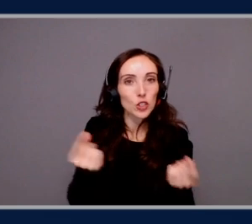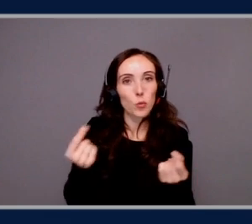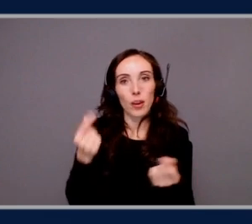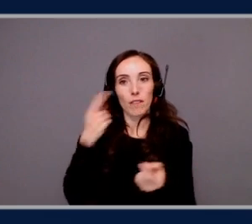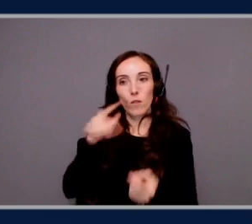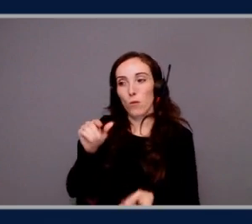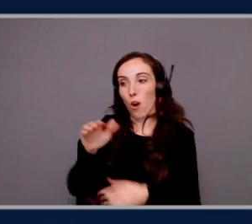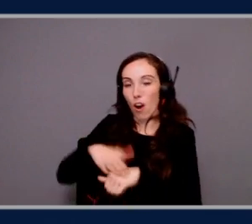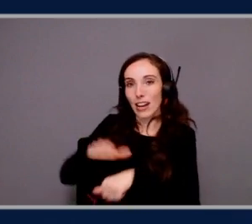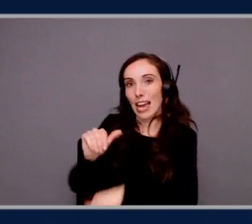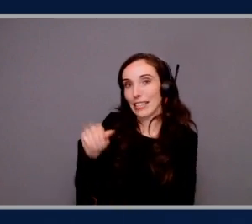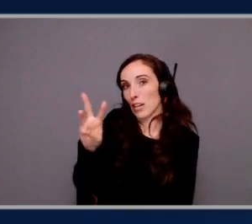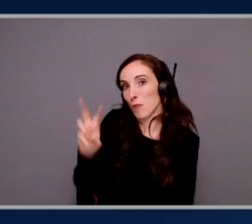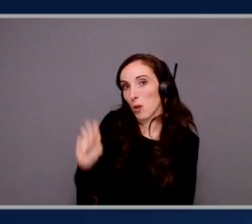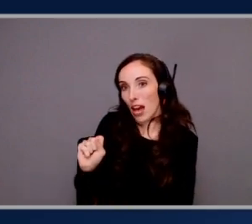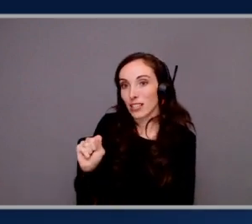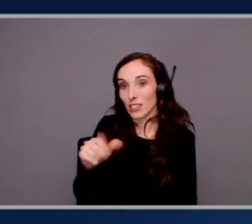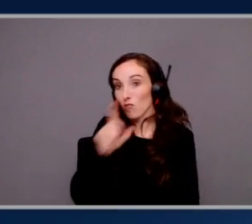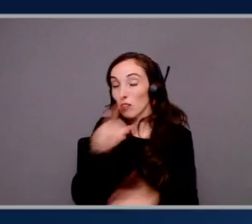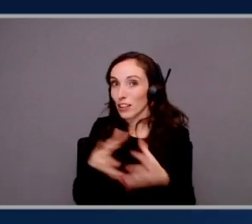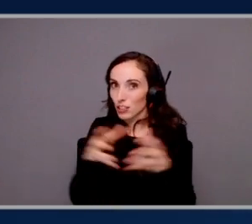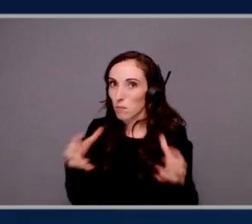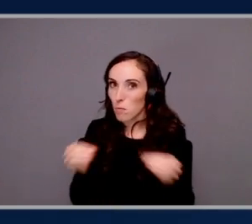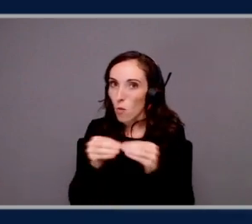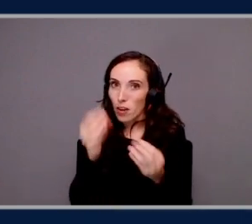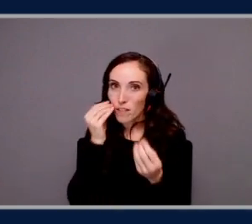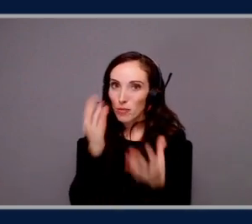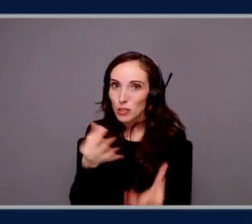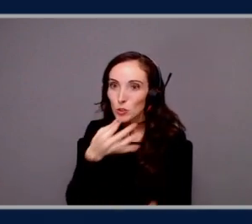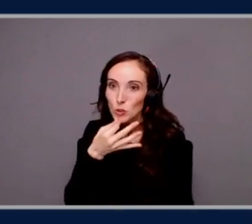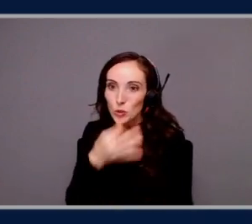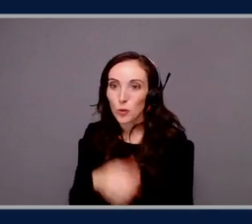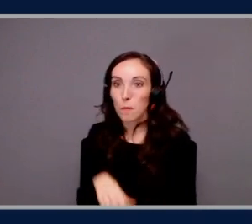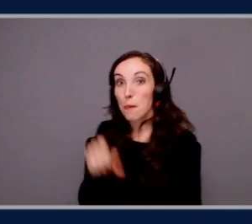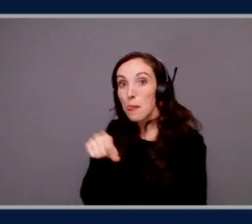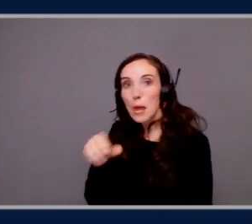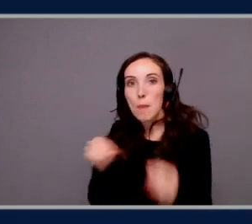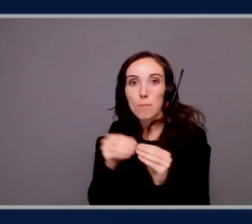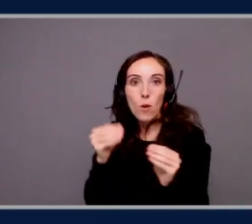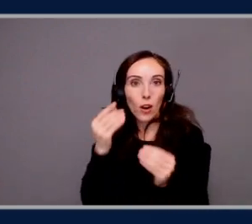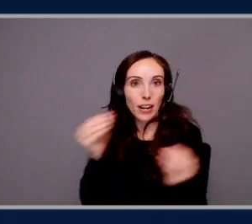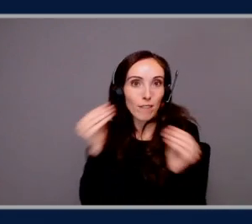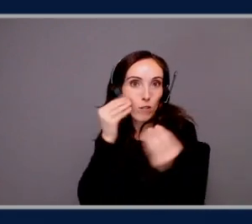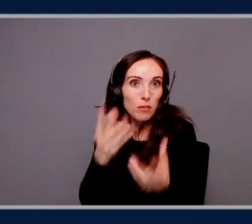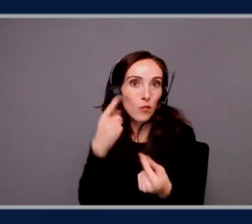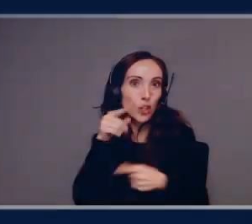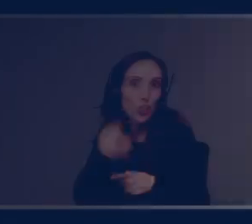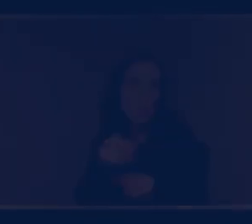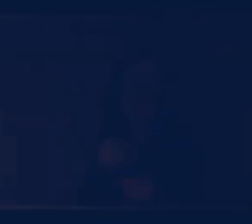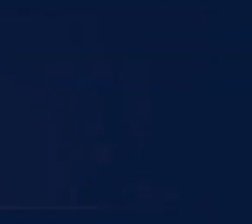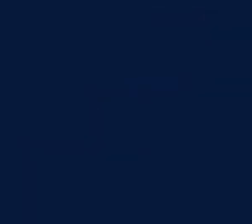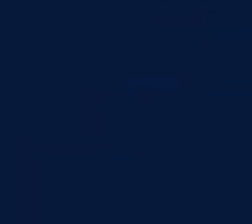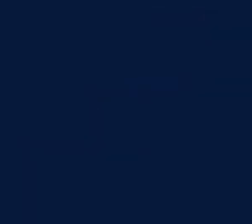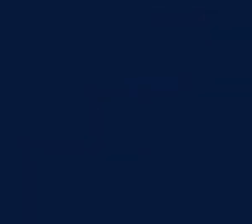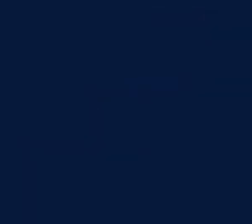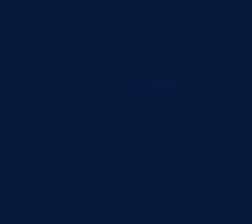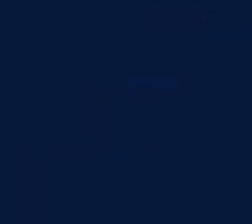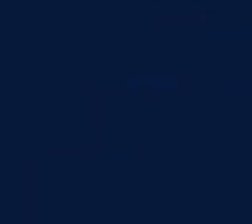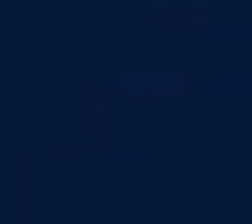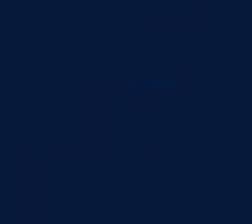and there's still so much more to come. Absolutely. But there's more to come for you, too. So stick around. We'll be right back.